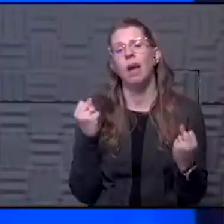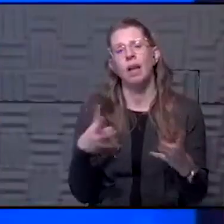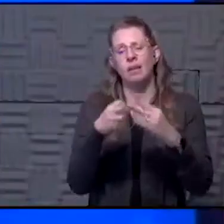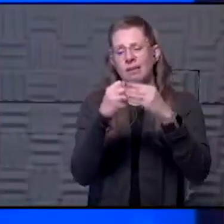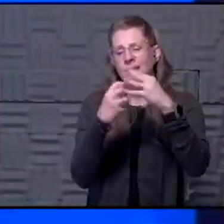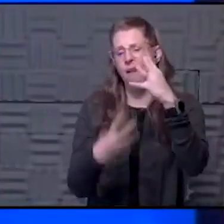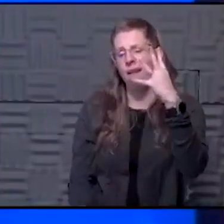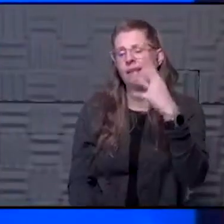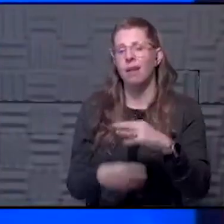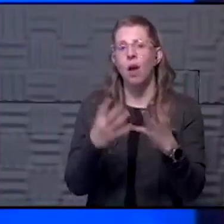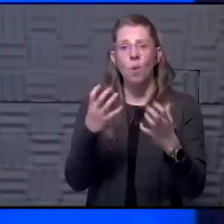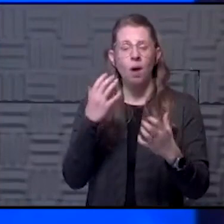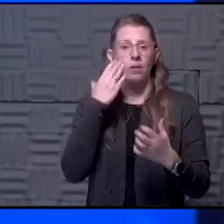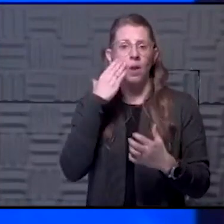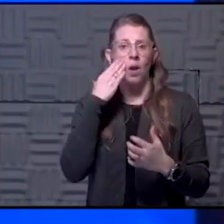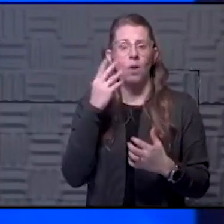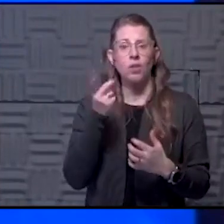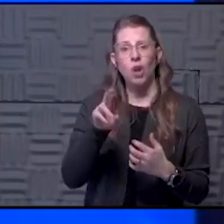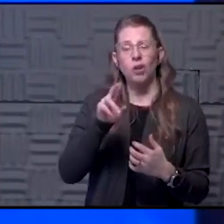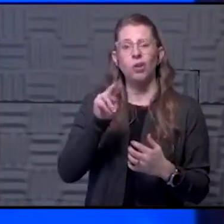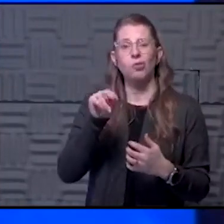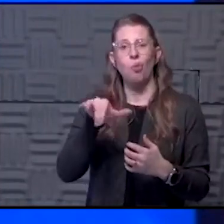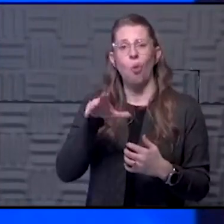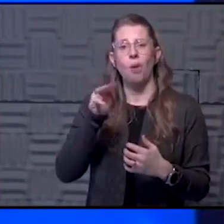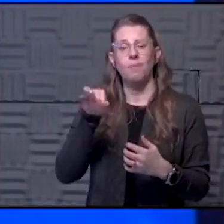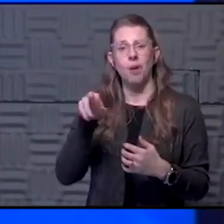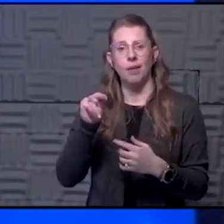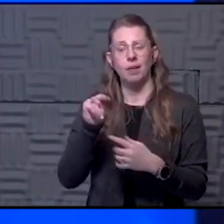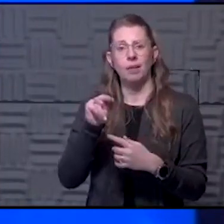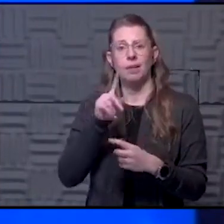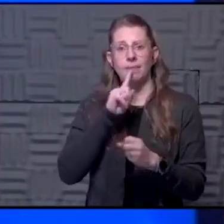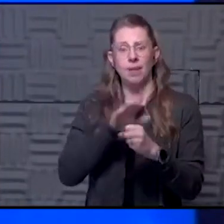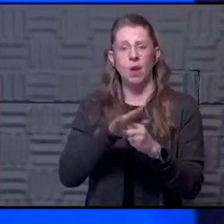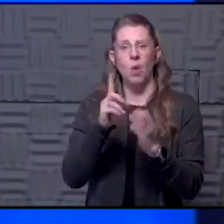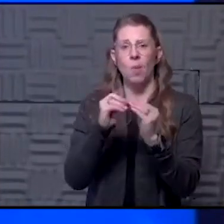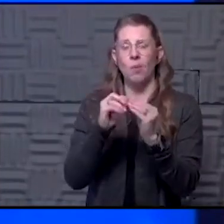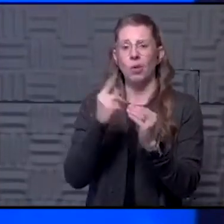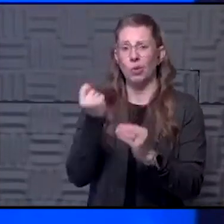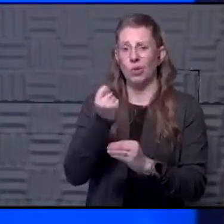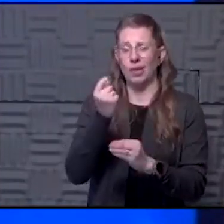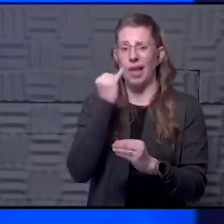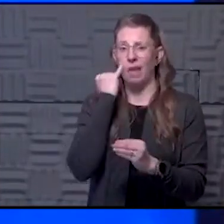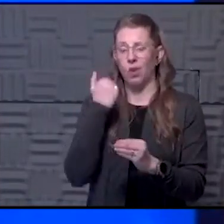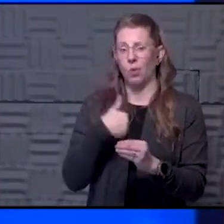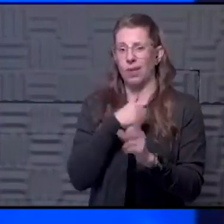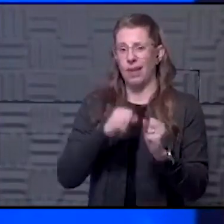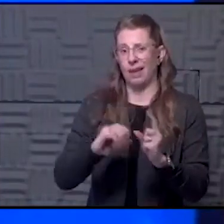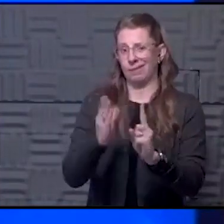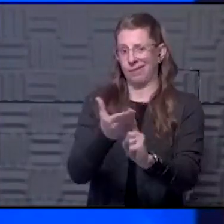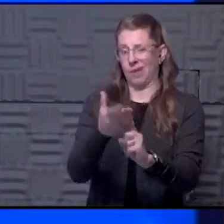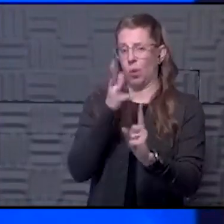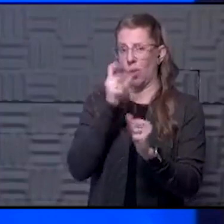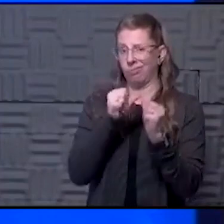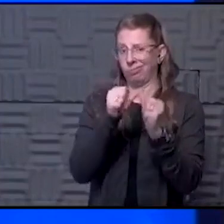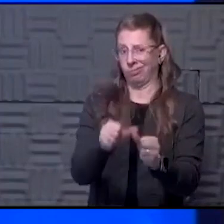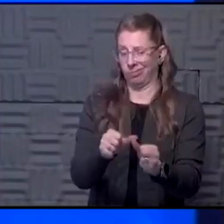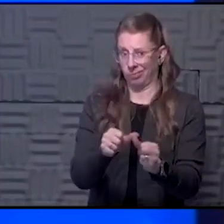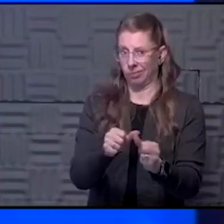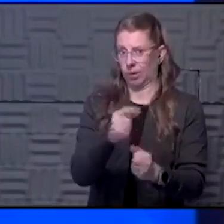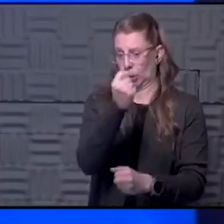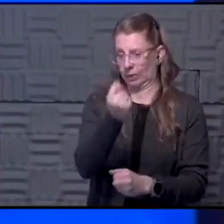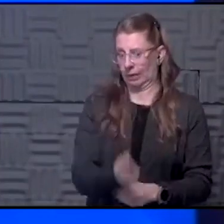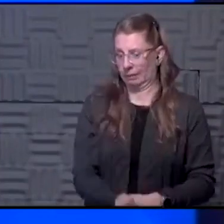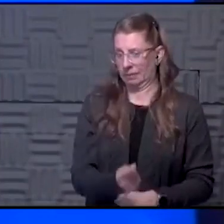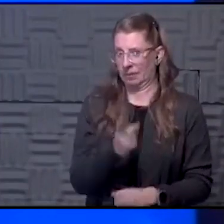more. I want everybody to know that Dr. Norman has committed to one more Tuesday, and if we can talk him into it, we'll keep this going for a while.